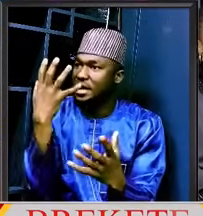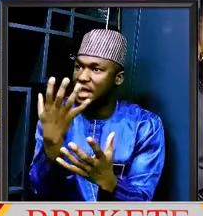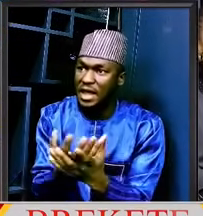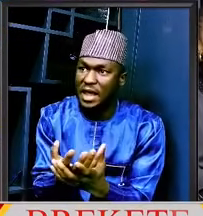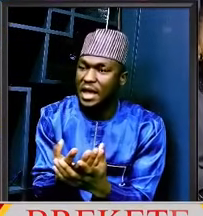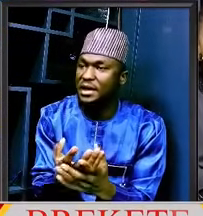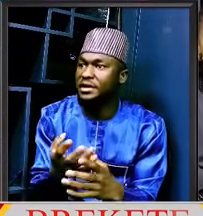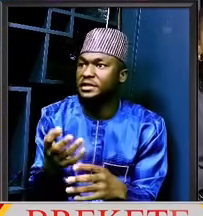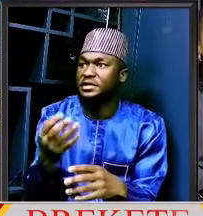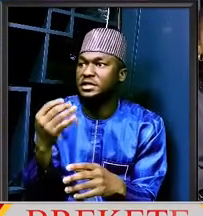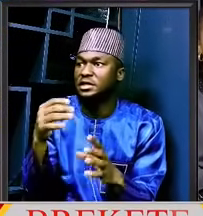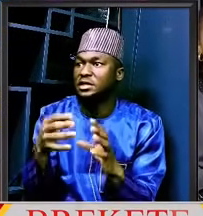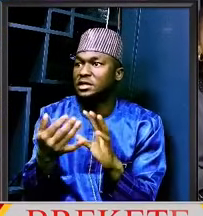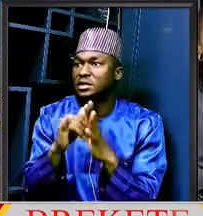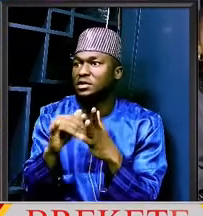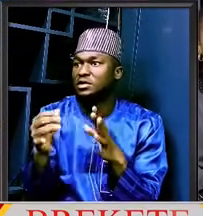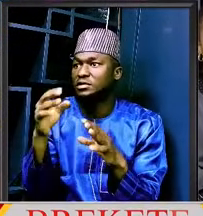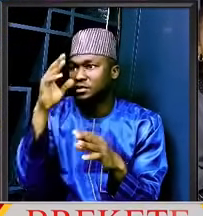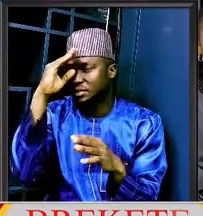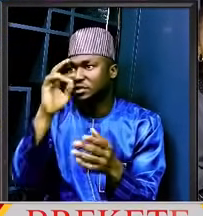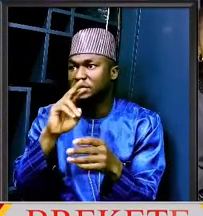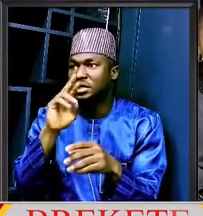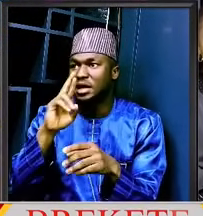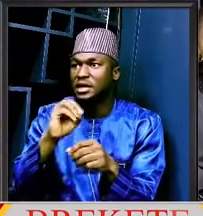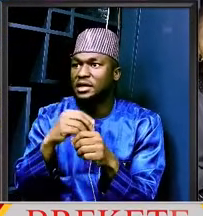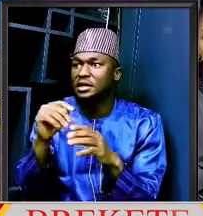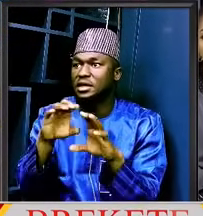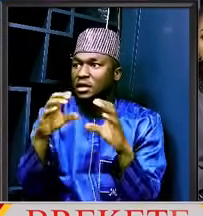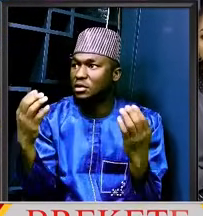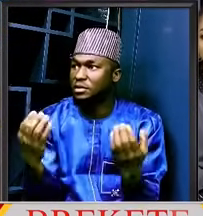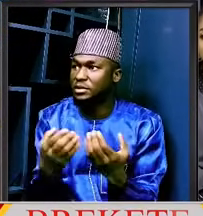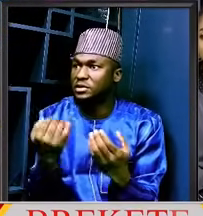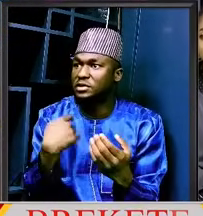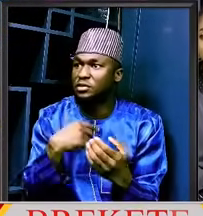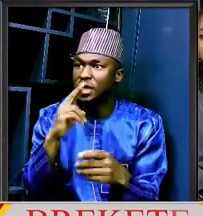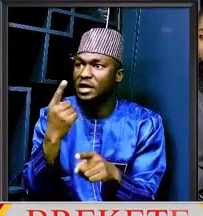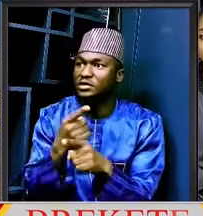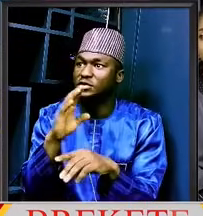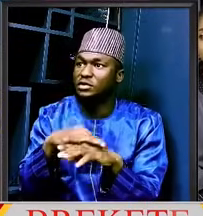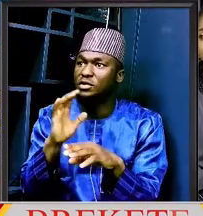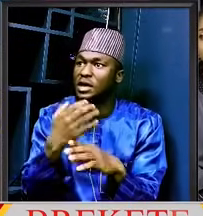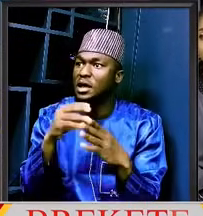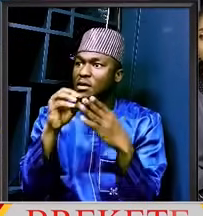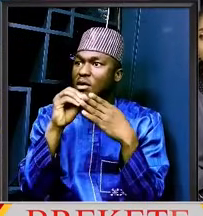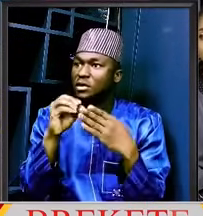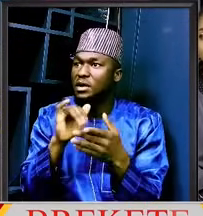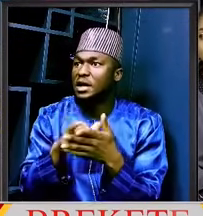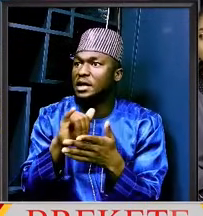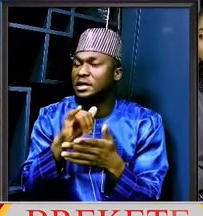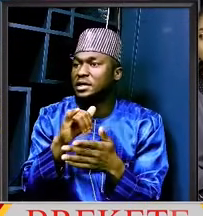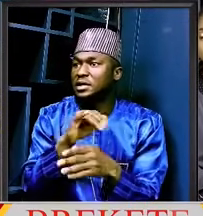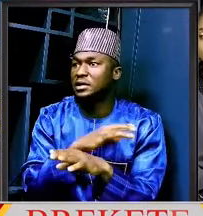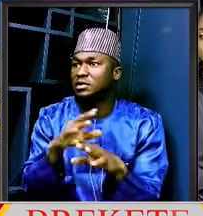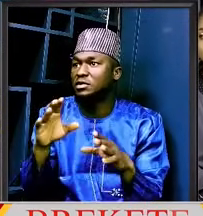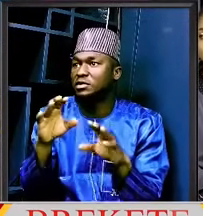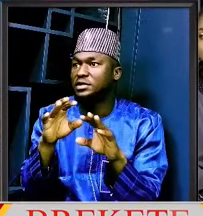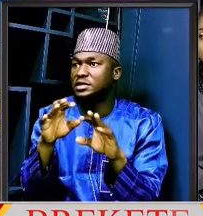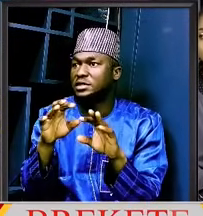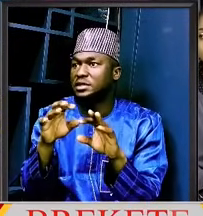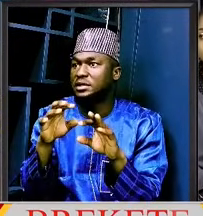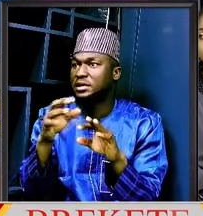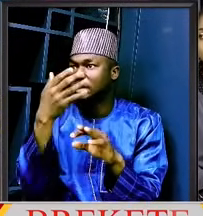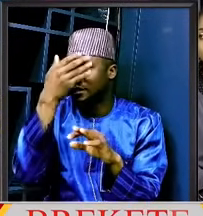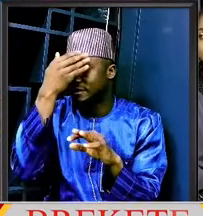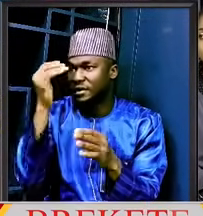till now. Those boys are still in the community. We are just on our own. And don't forget that we are from the family of the